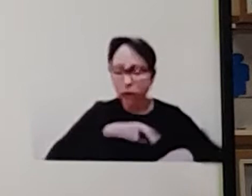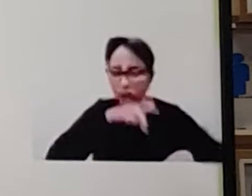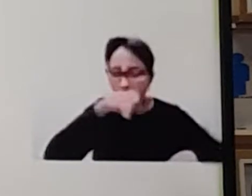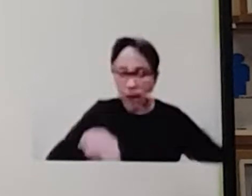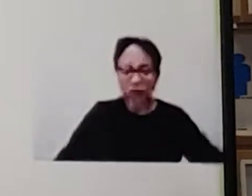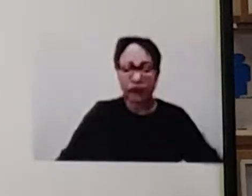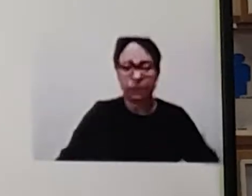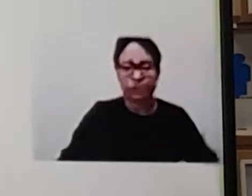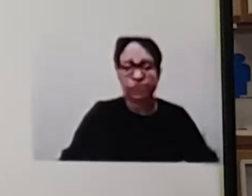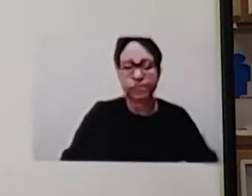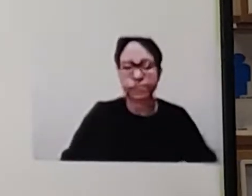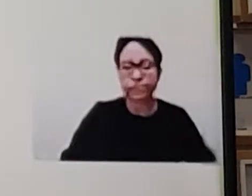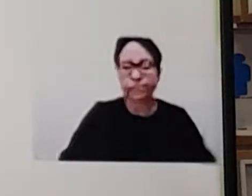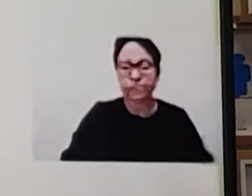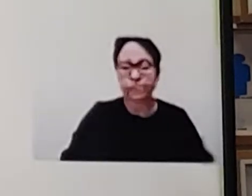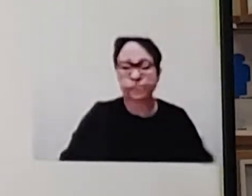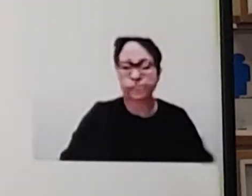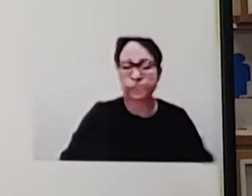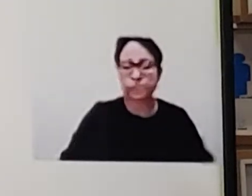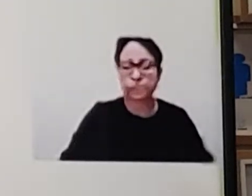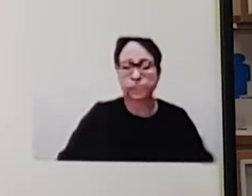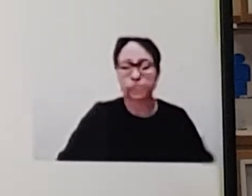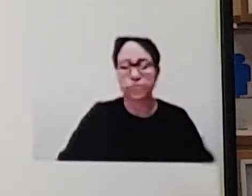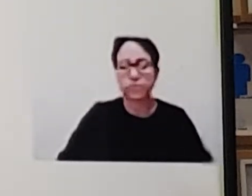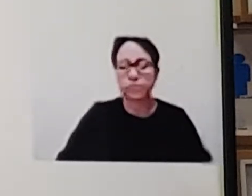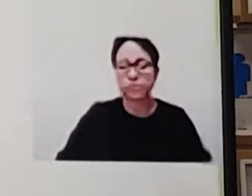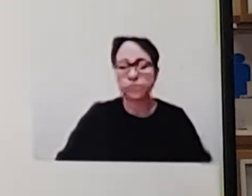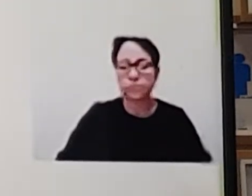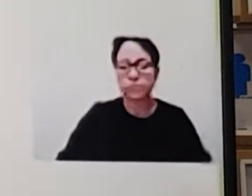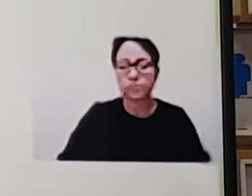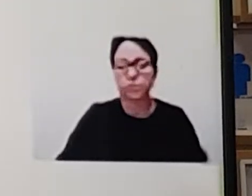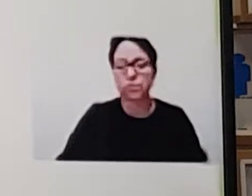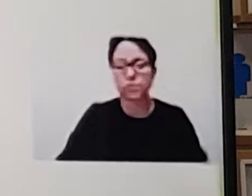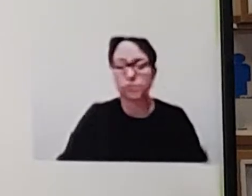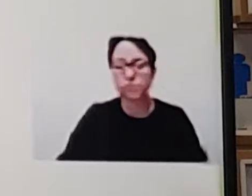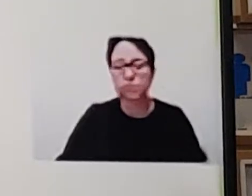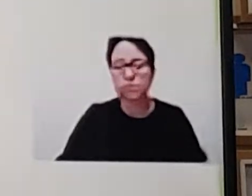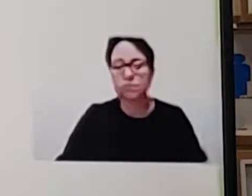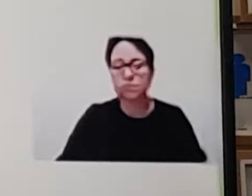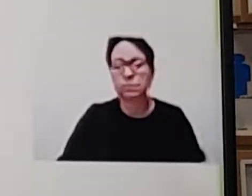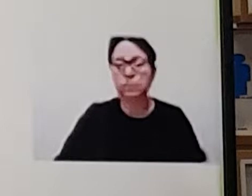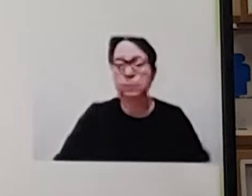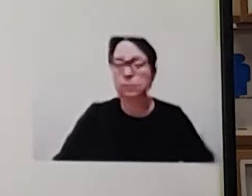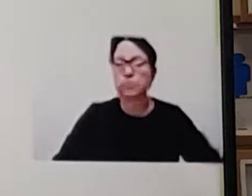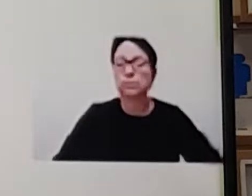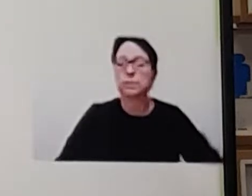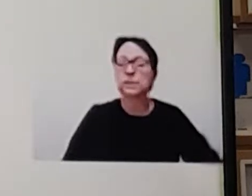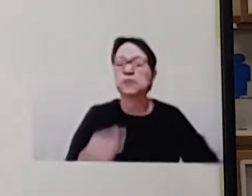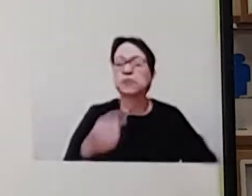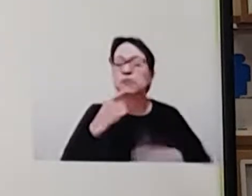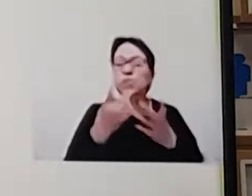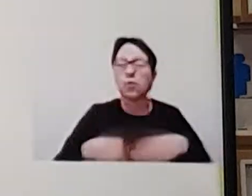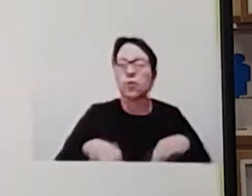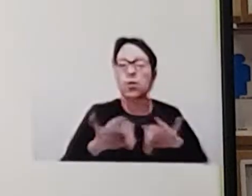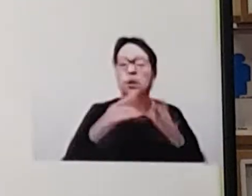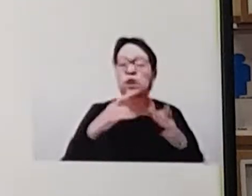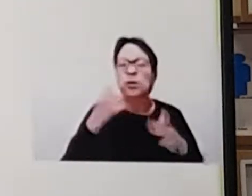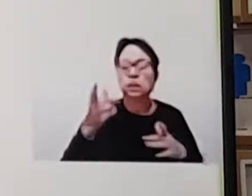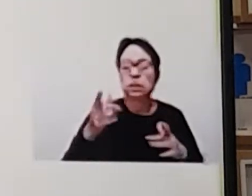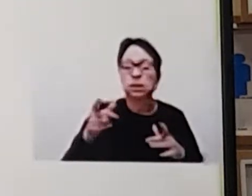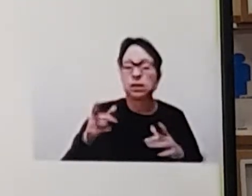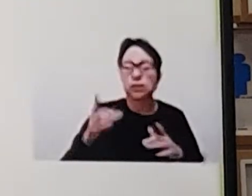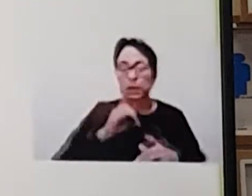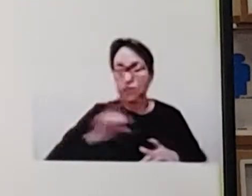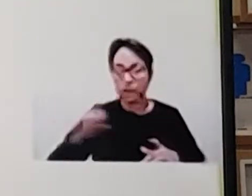important in the right and the left side of the parking. Of course, also the height of the umbrella should